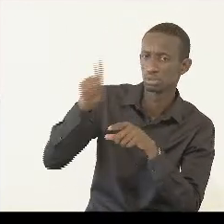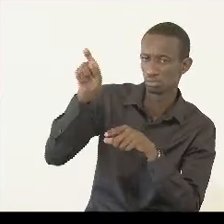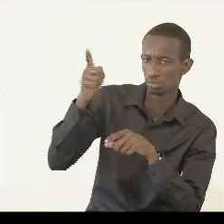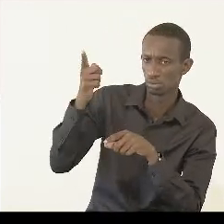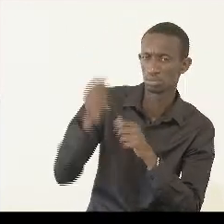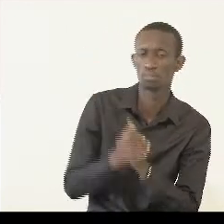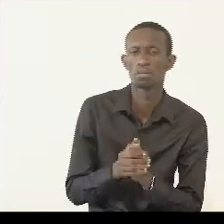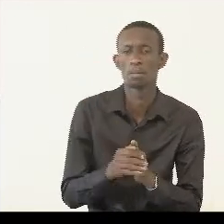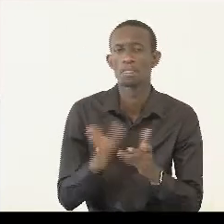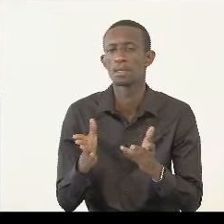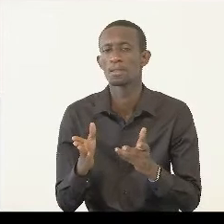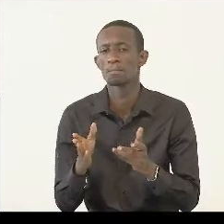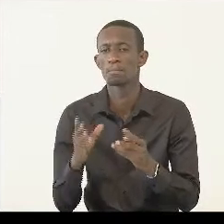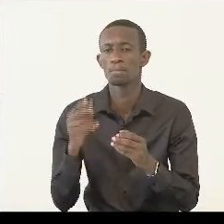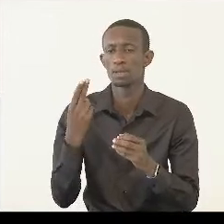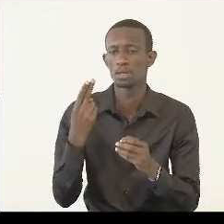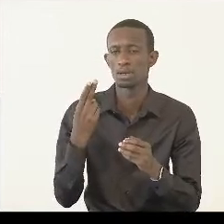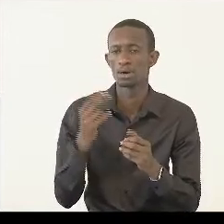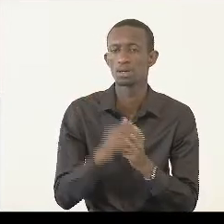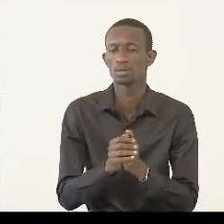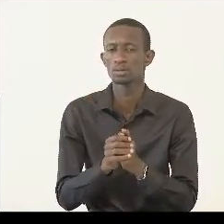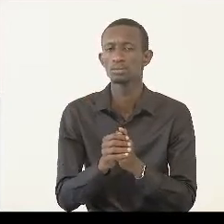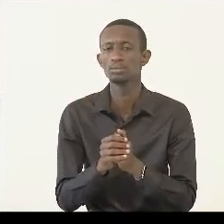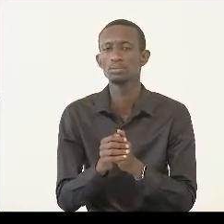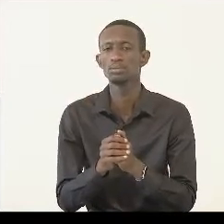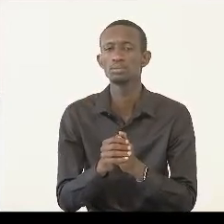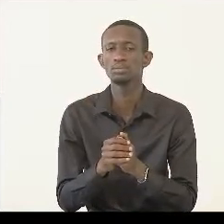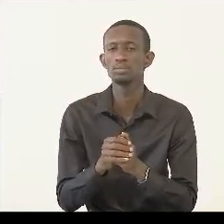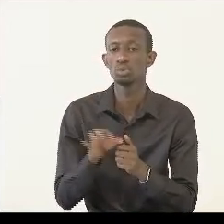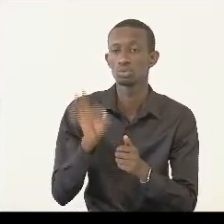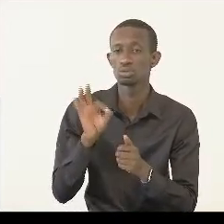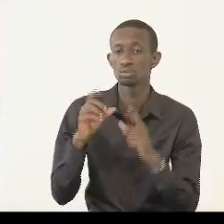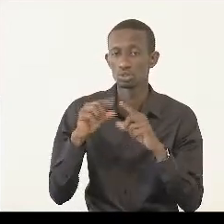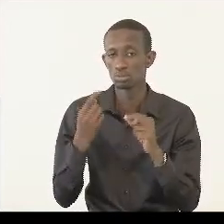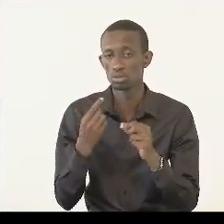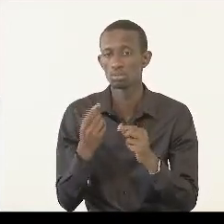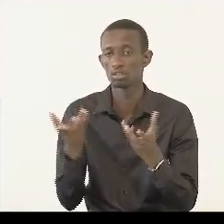get the answer out of the many, and fix it.